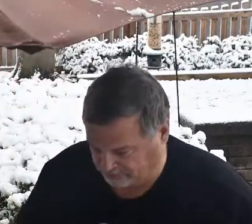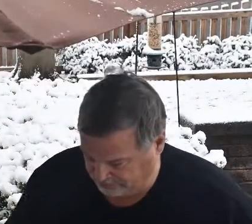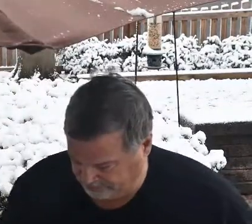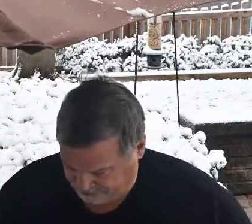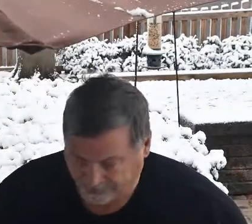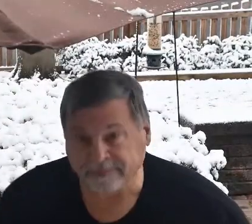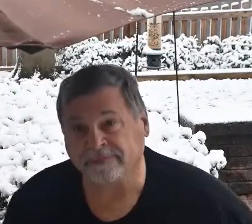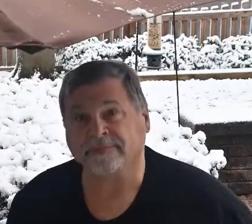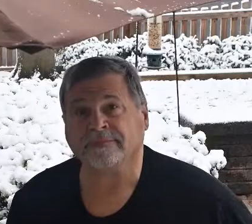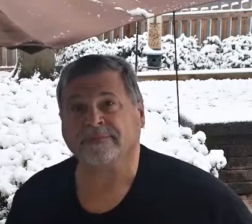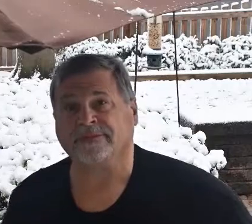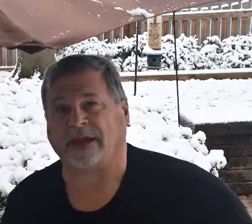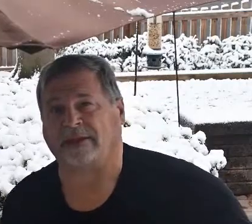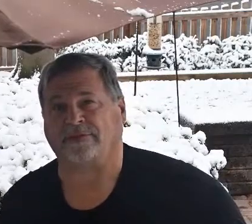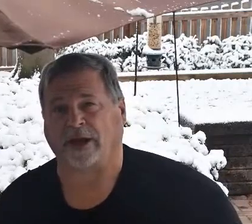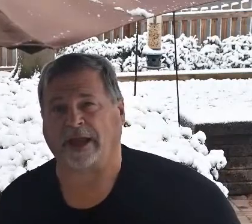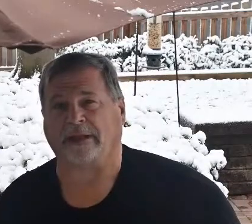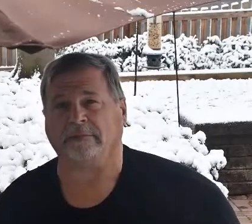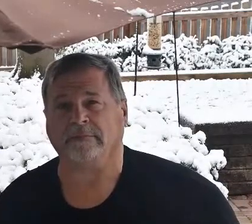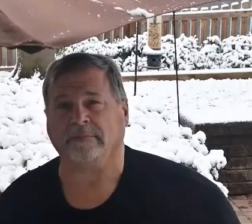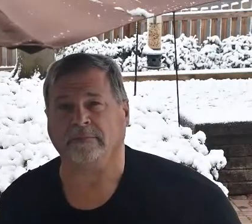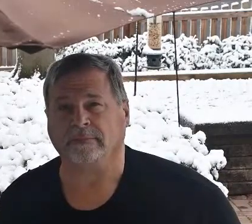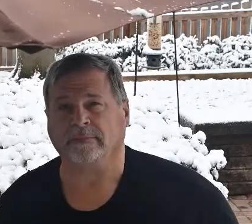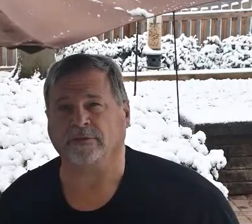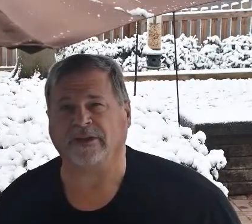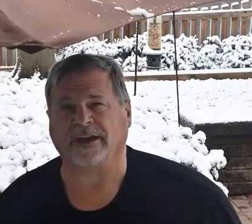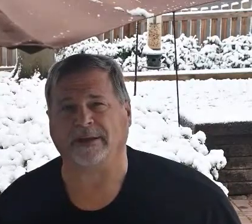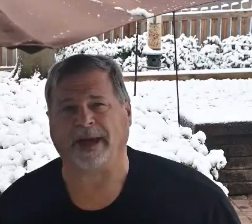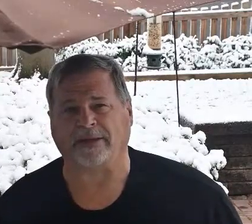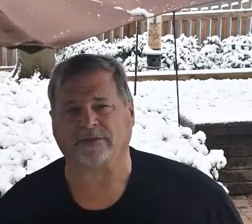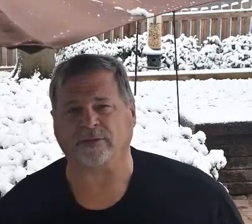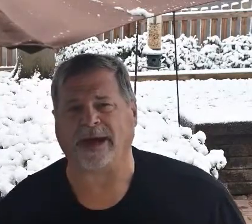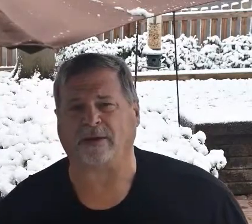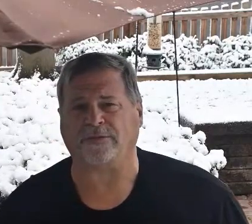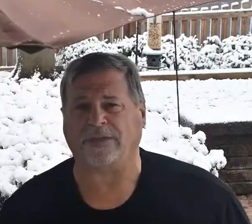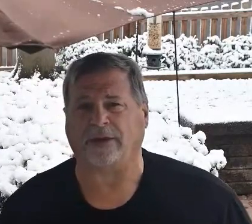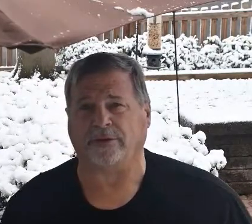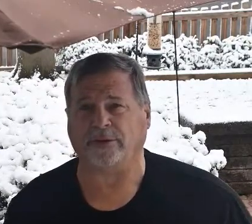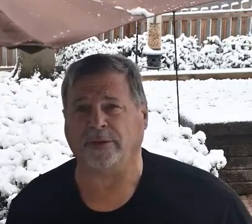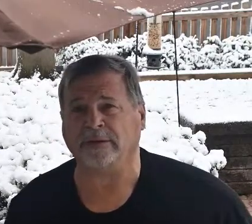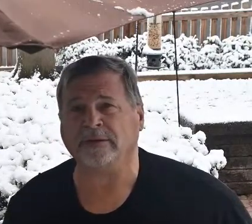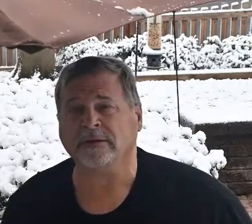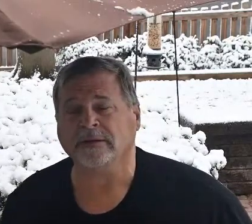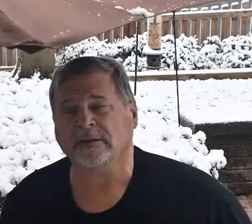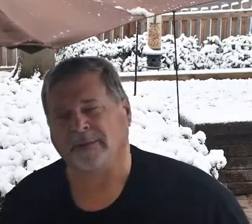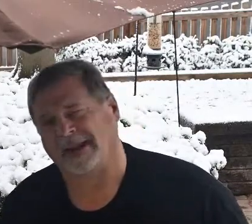Close it, set it, forget it. We'll check in about 2 hours, see how